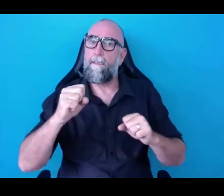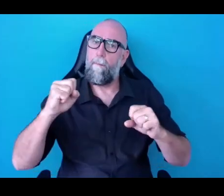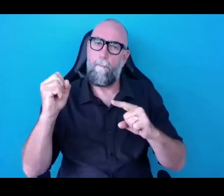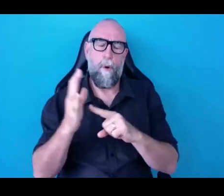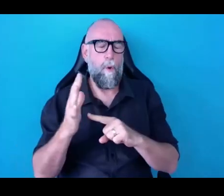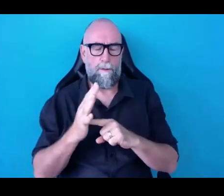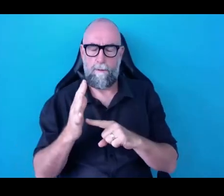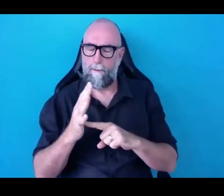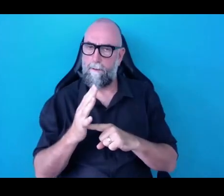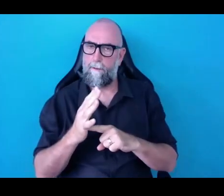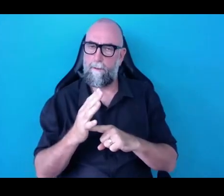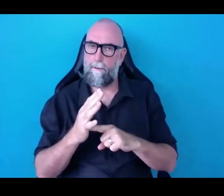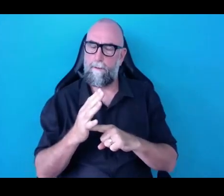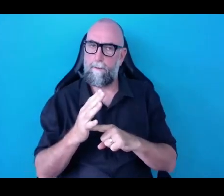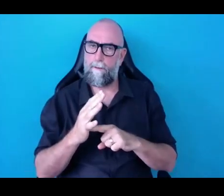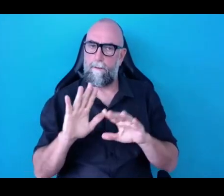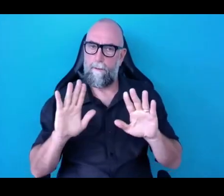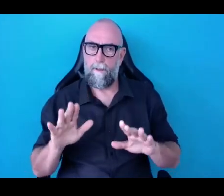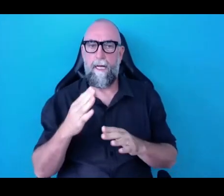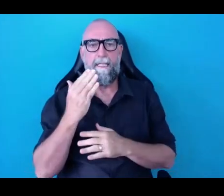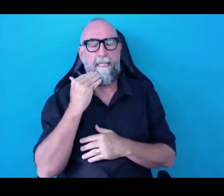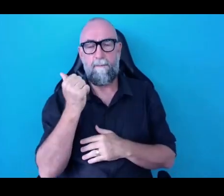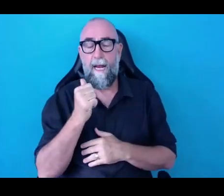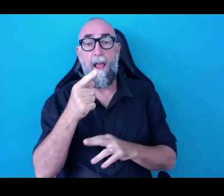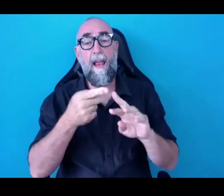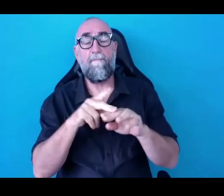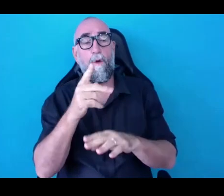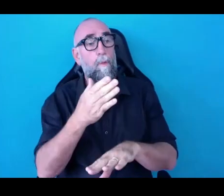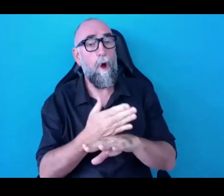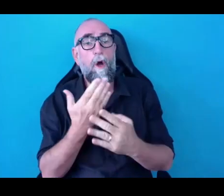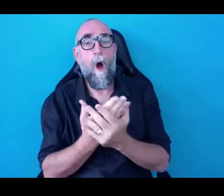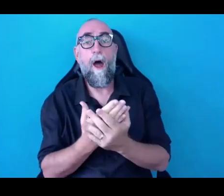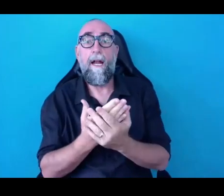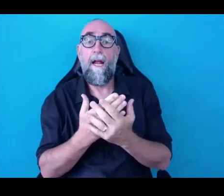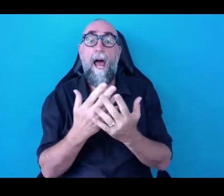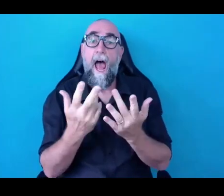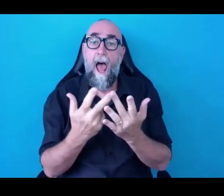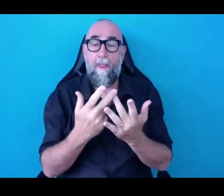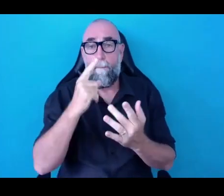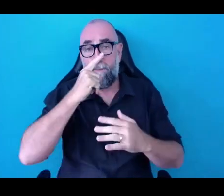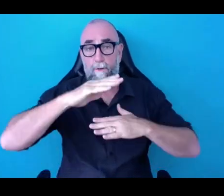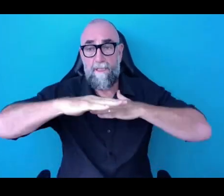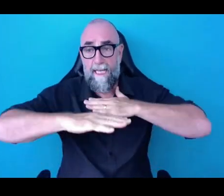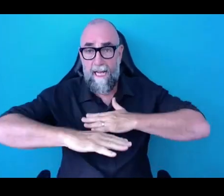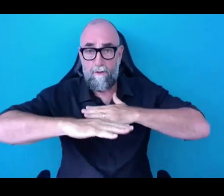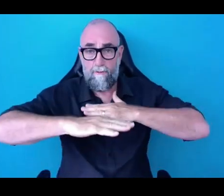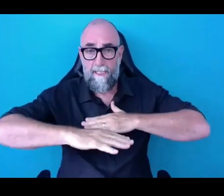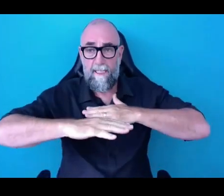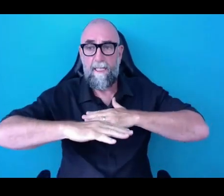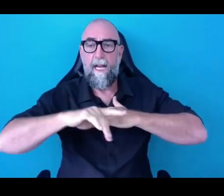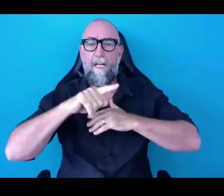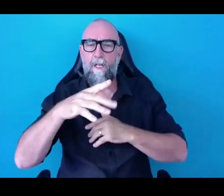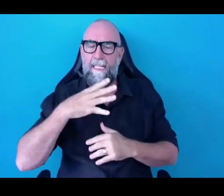to understand any collaborator, whether, and I've worked with people overseas as well, it's just the best way to experience anything.